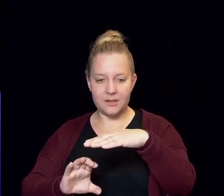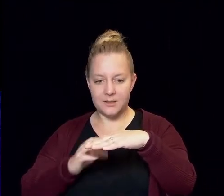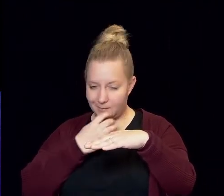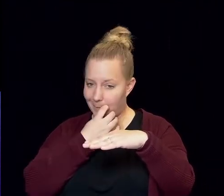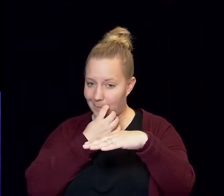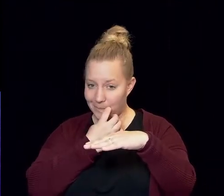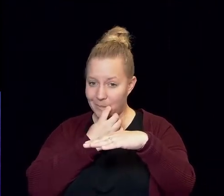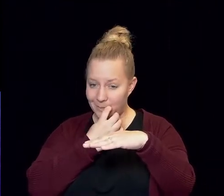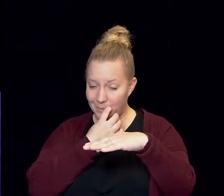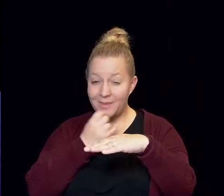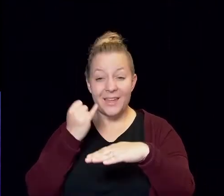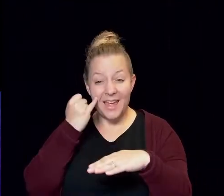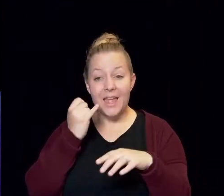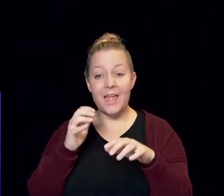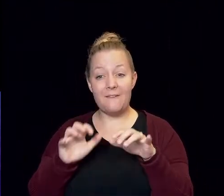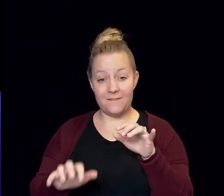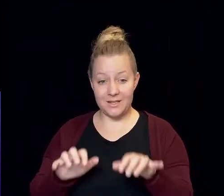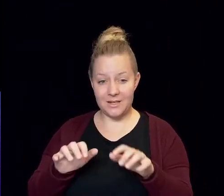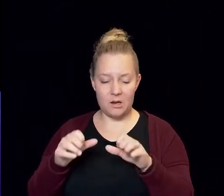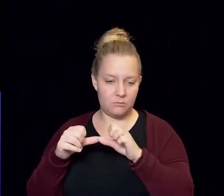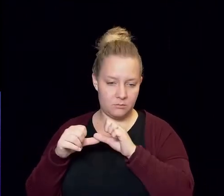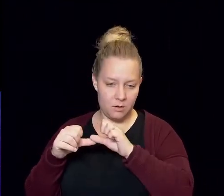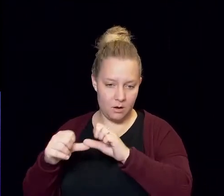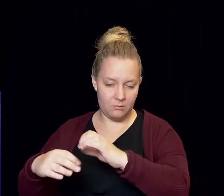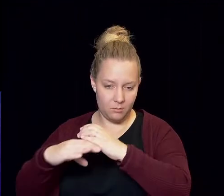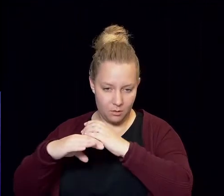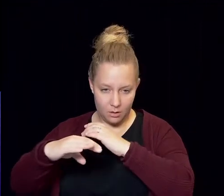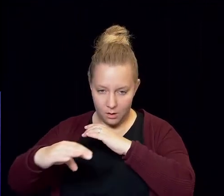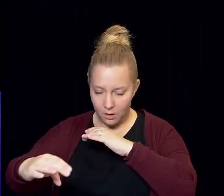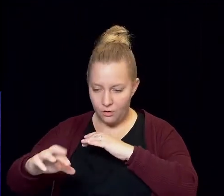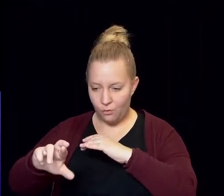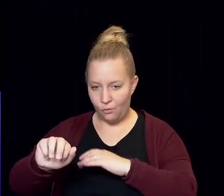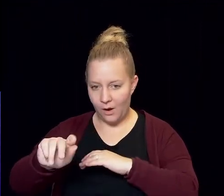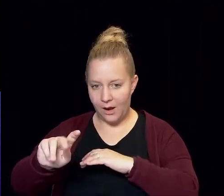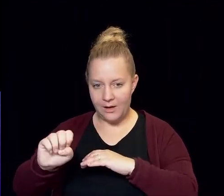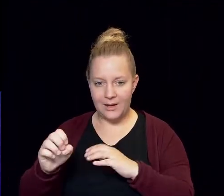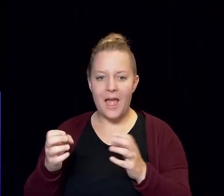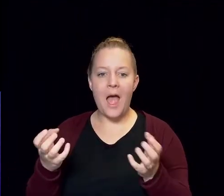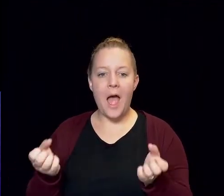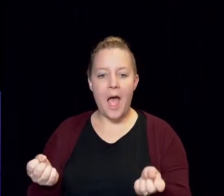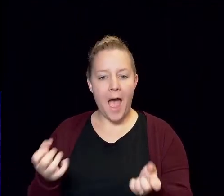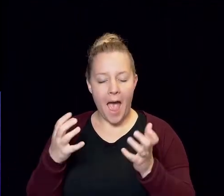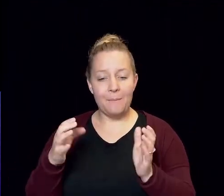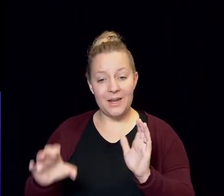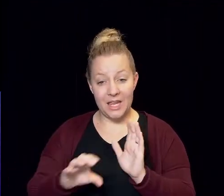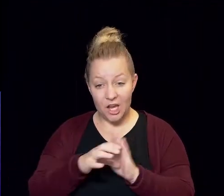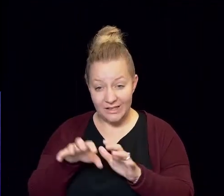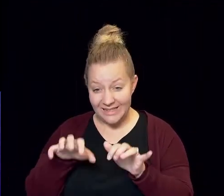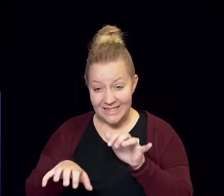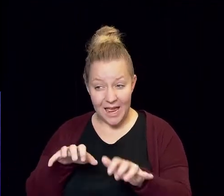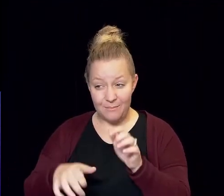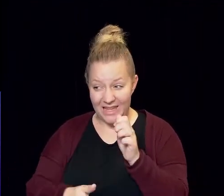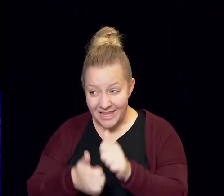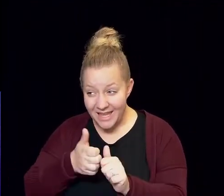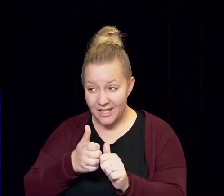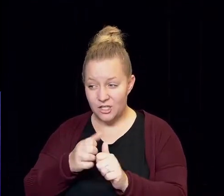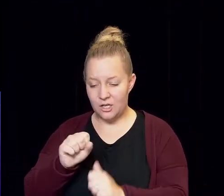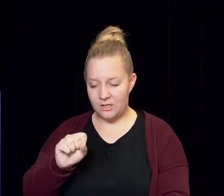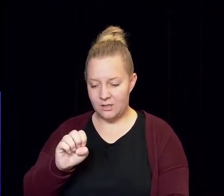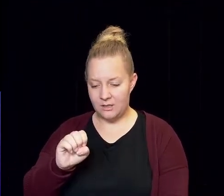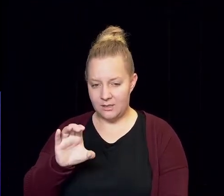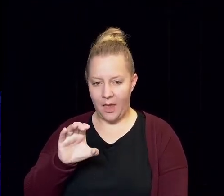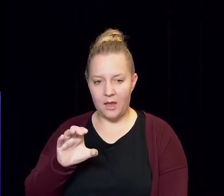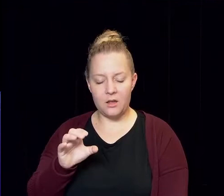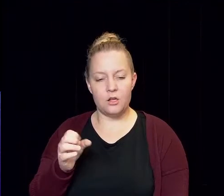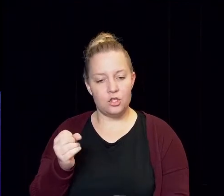seconds. Then if she typed at a constant rate, how many characters did she type per second? So essentially what I'm going to do with my original rate